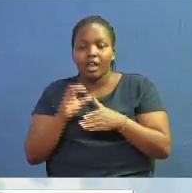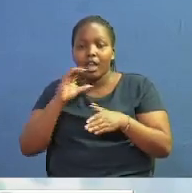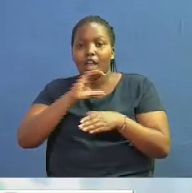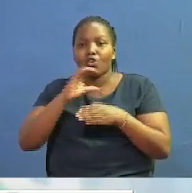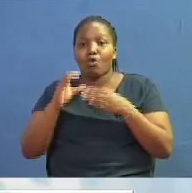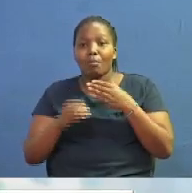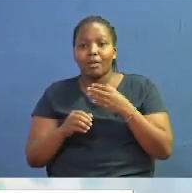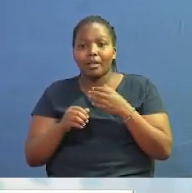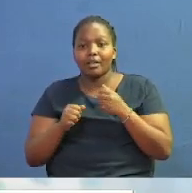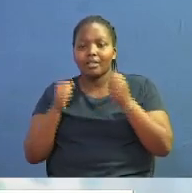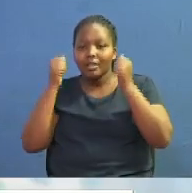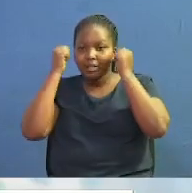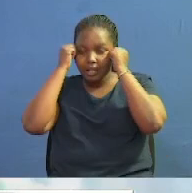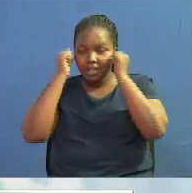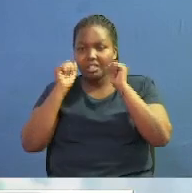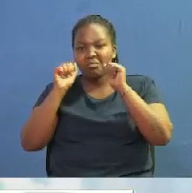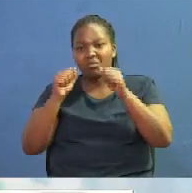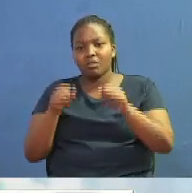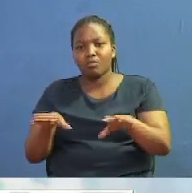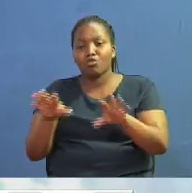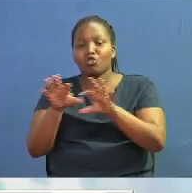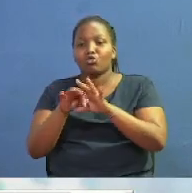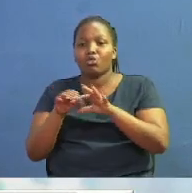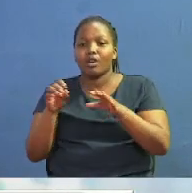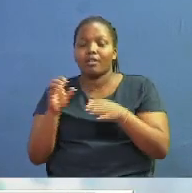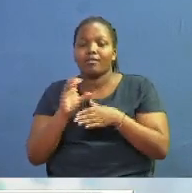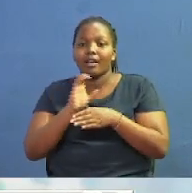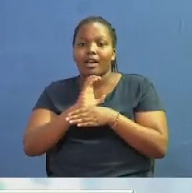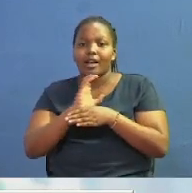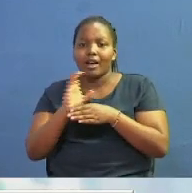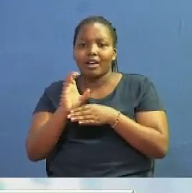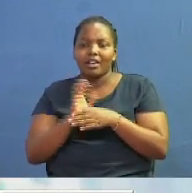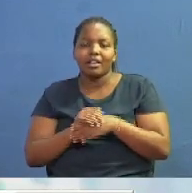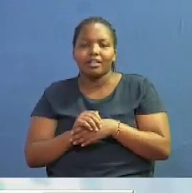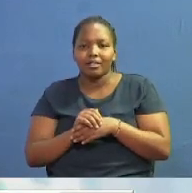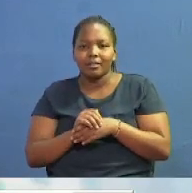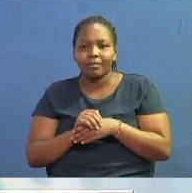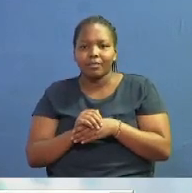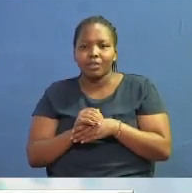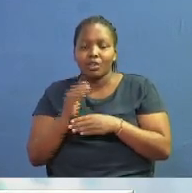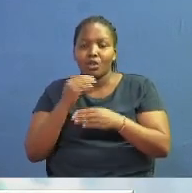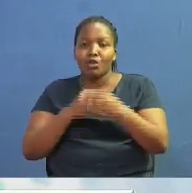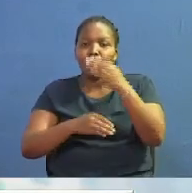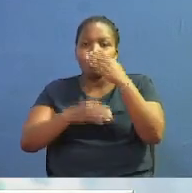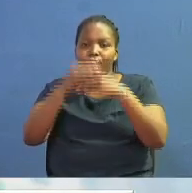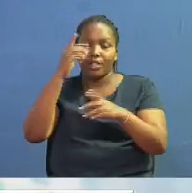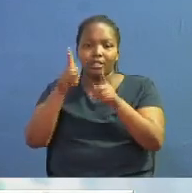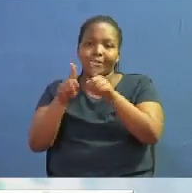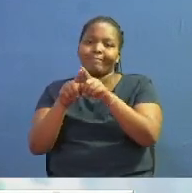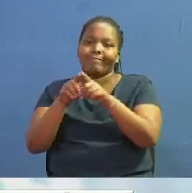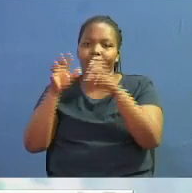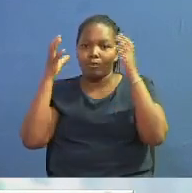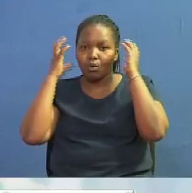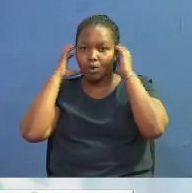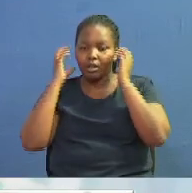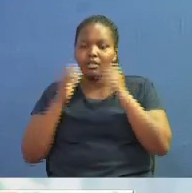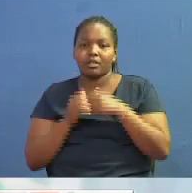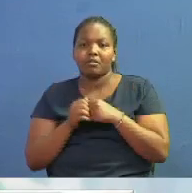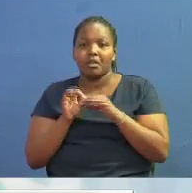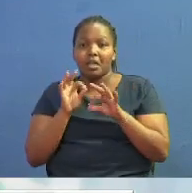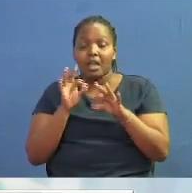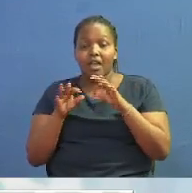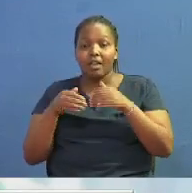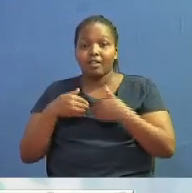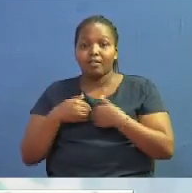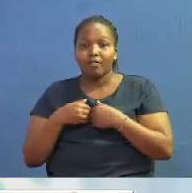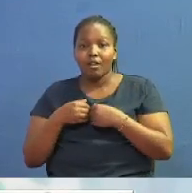studies so that they can join careers. Right. Let's look at the universities and colleges. If we have more assistive